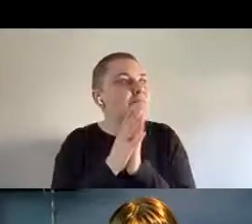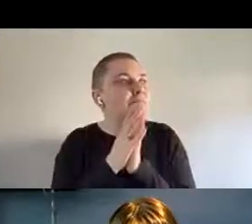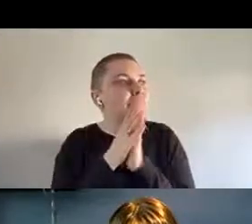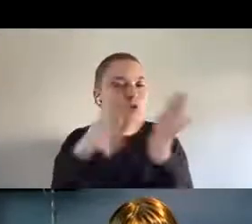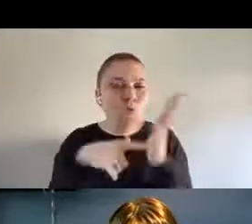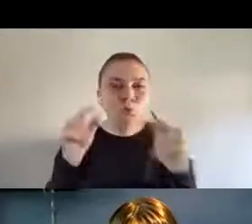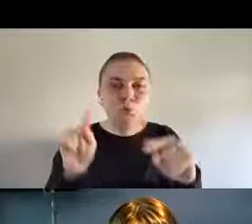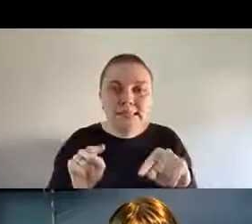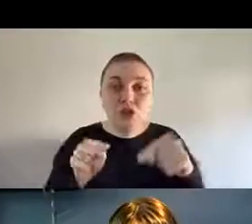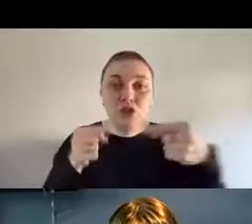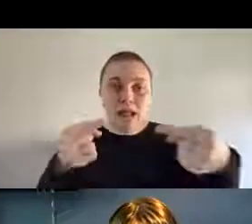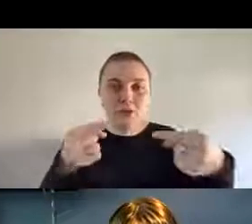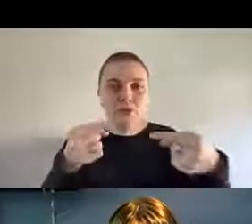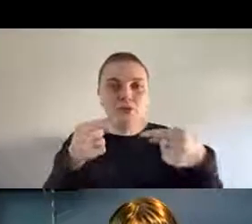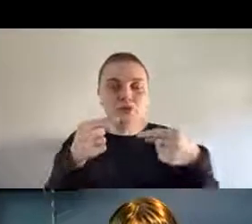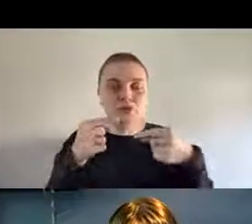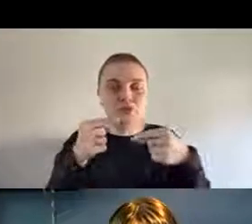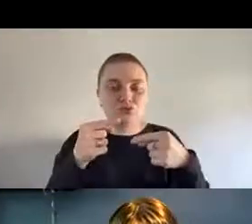challenge these